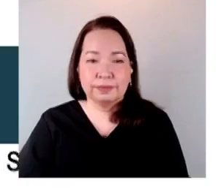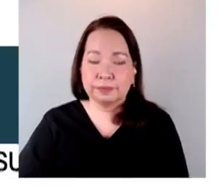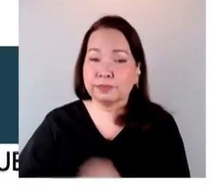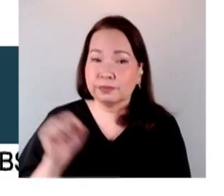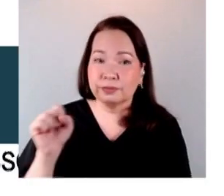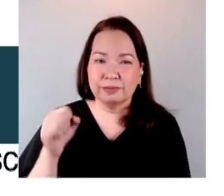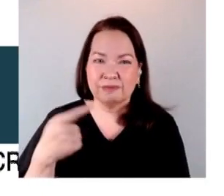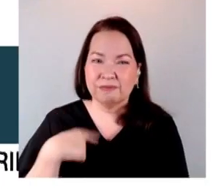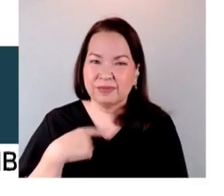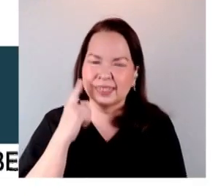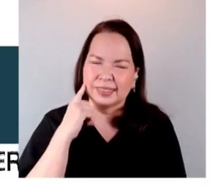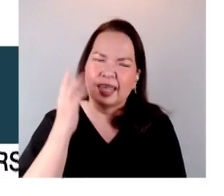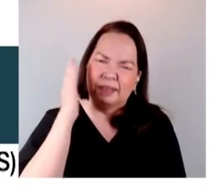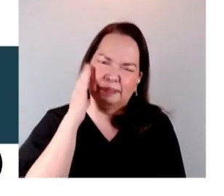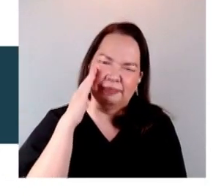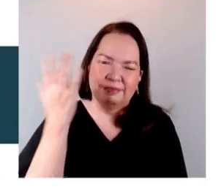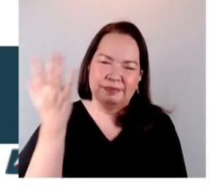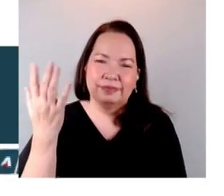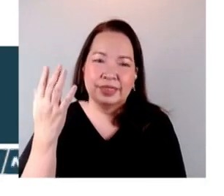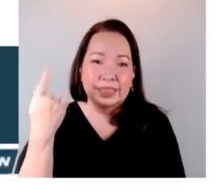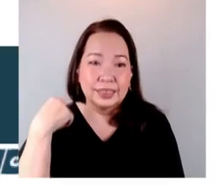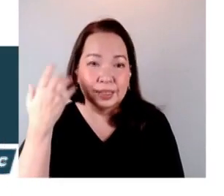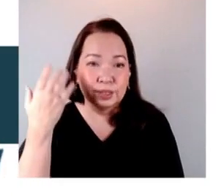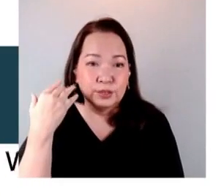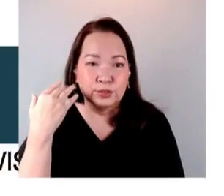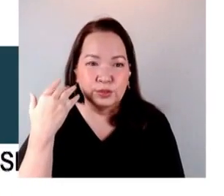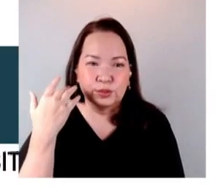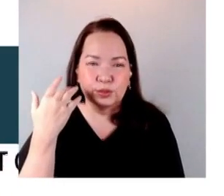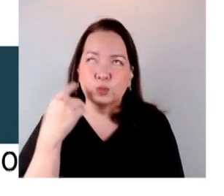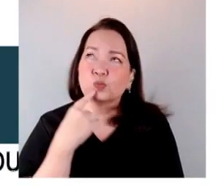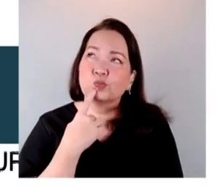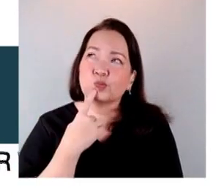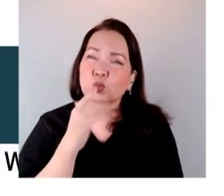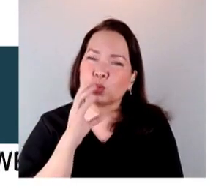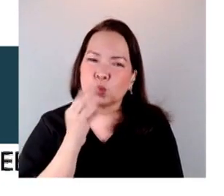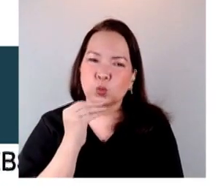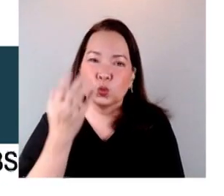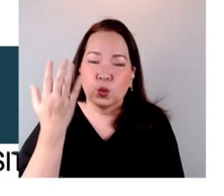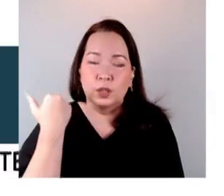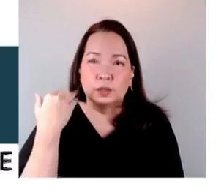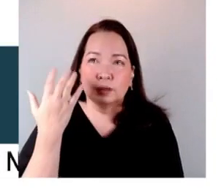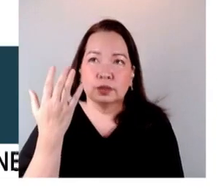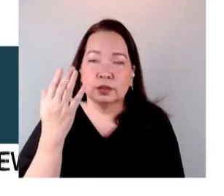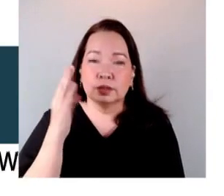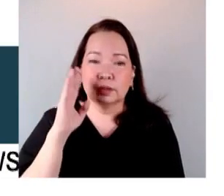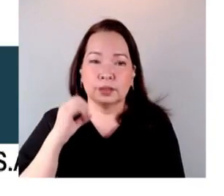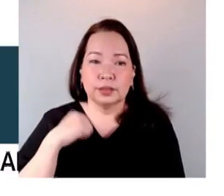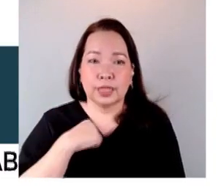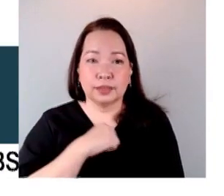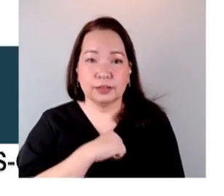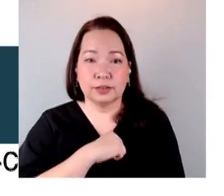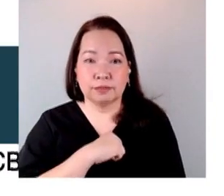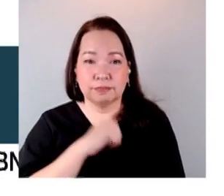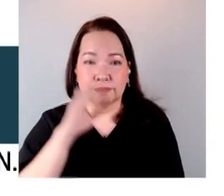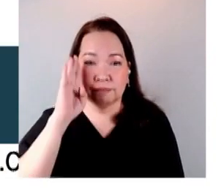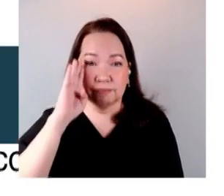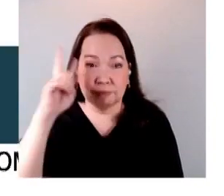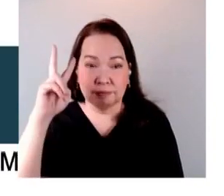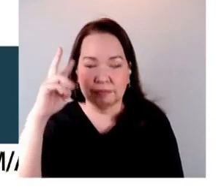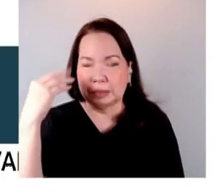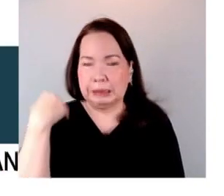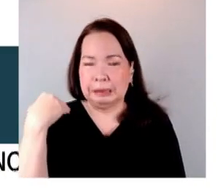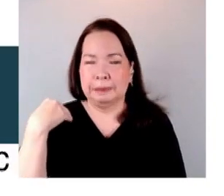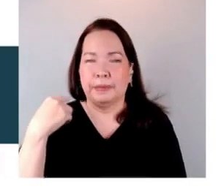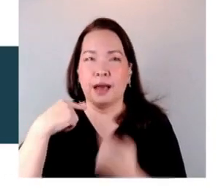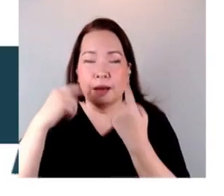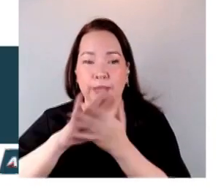is nothing new. We've heard it from then candidate, or I think it was when he was waiting to be proclaimed, Ferdinand Marcos Jr. then